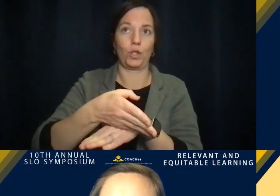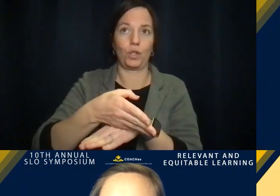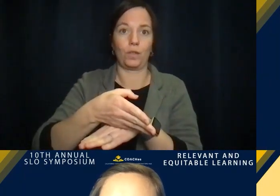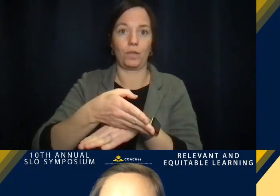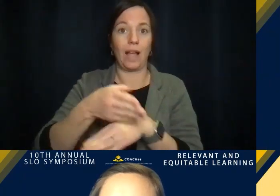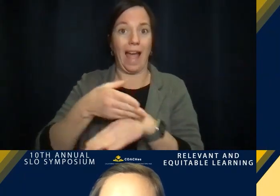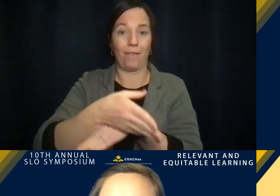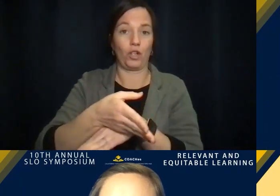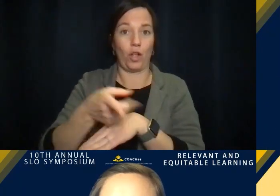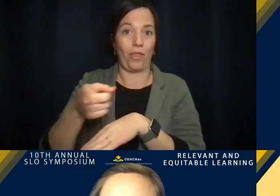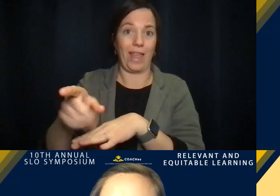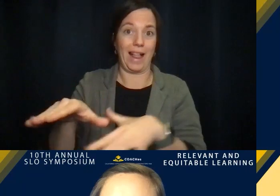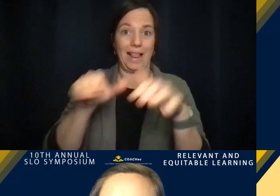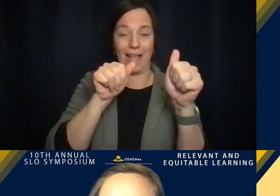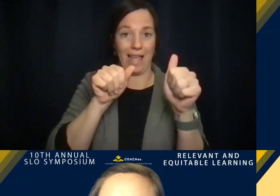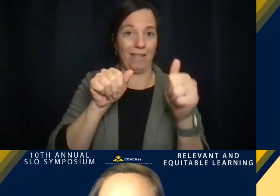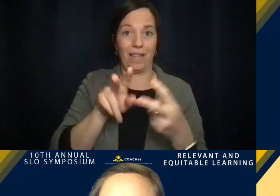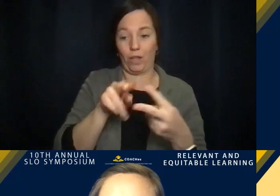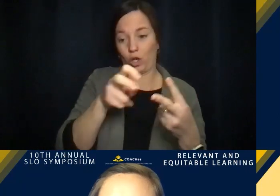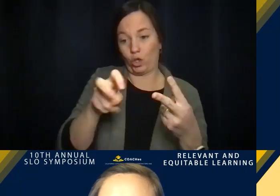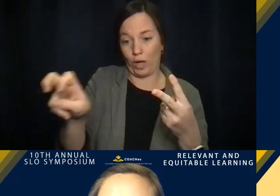after they leave you is, whether that's transfer or